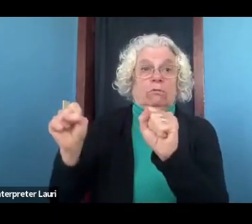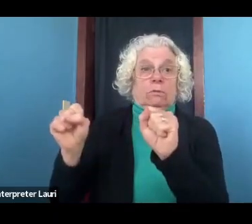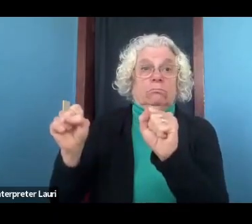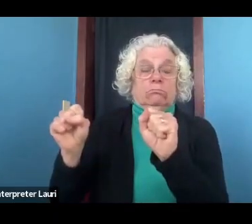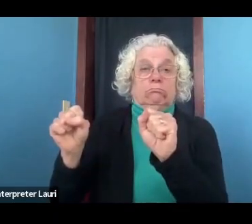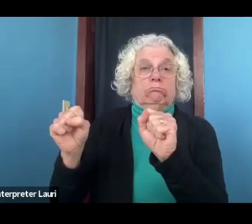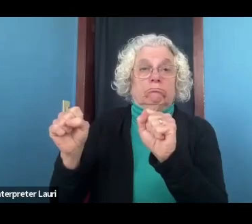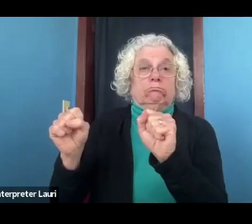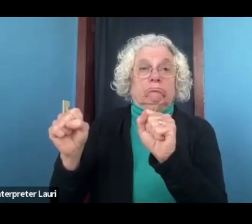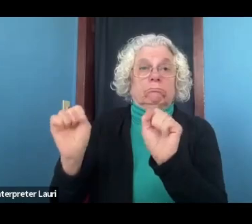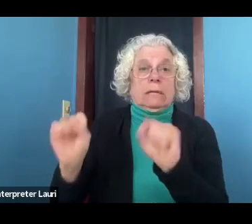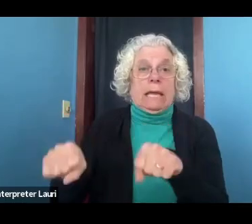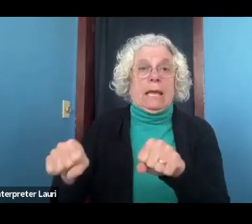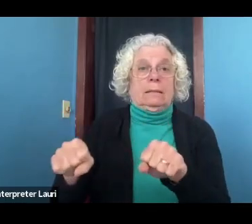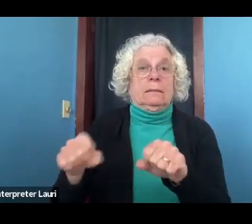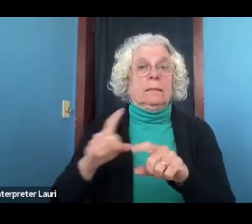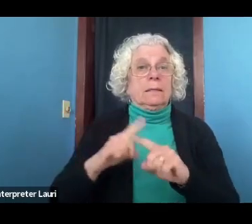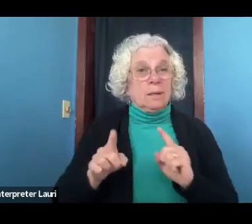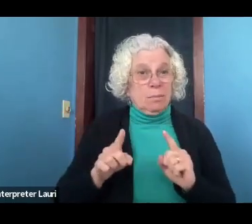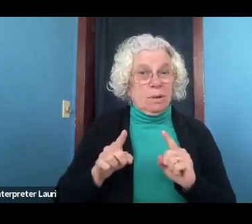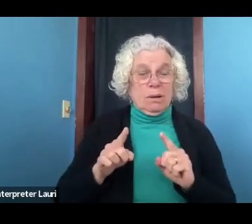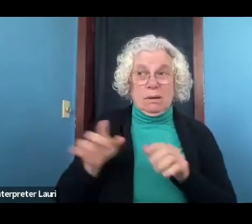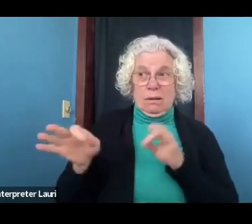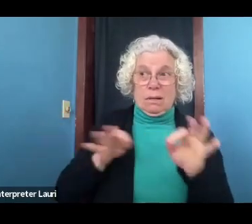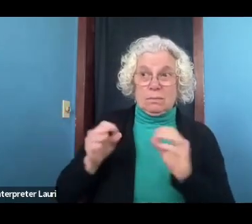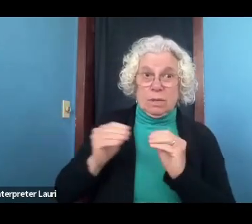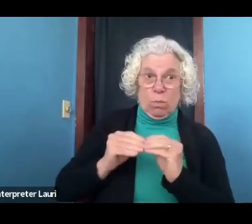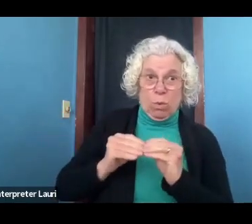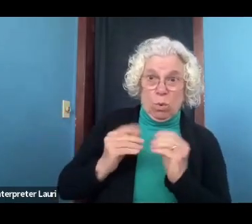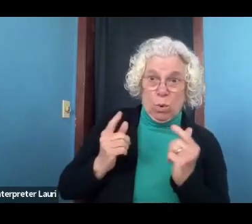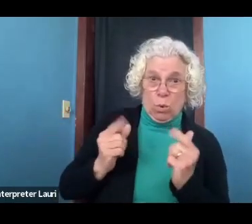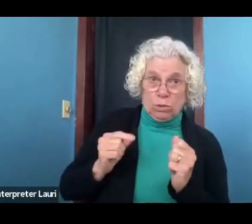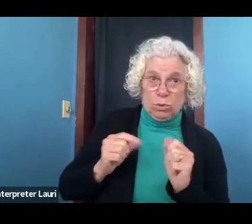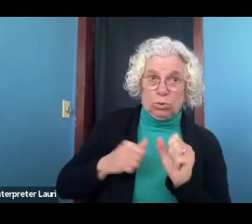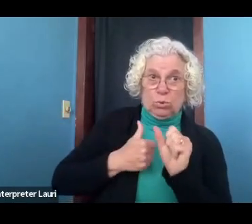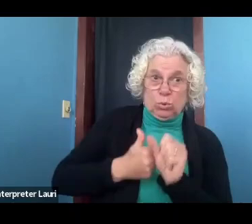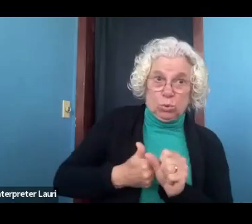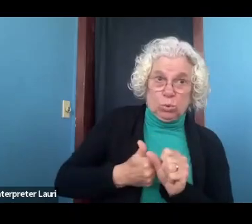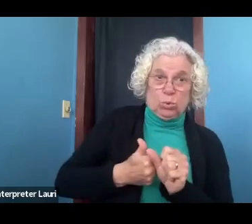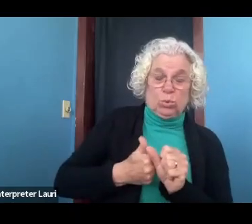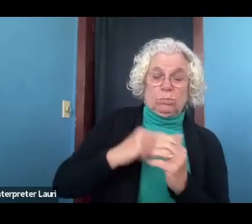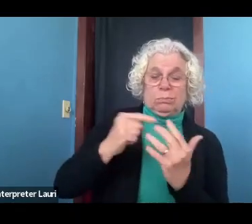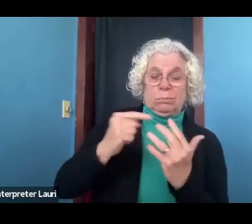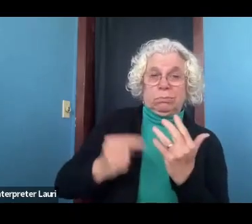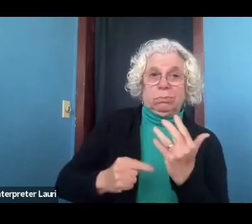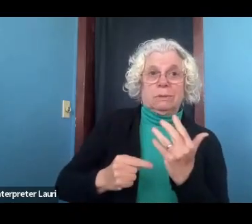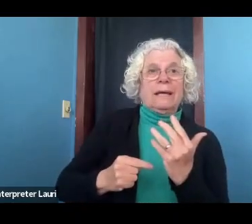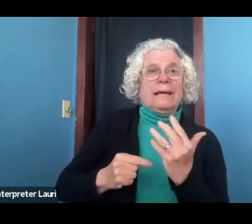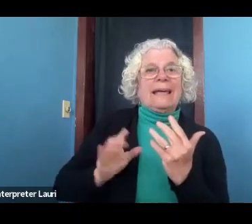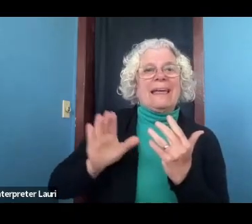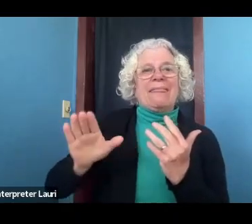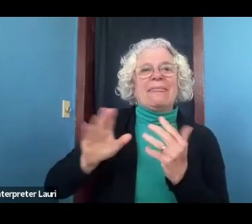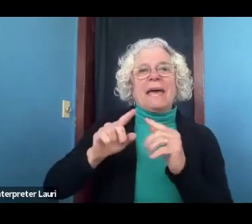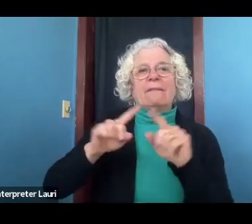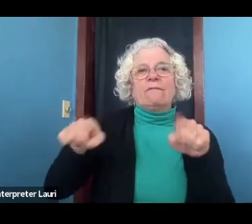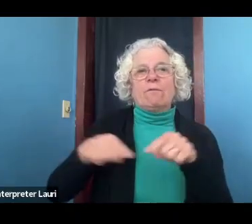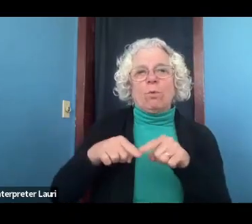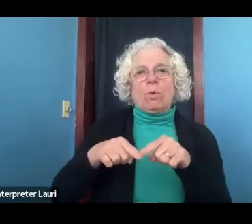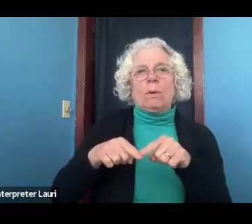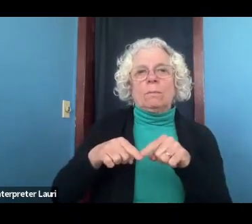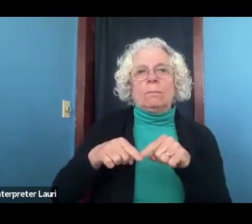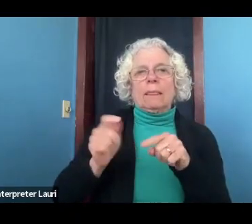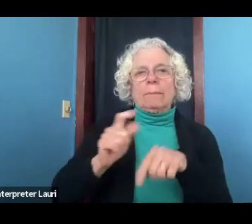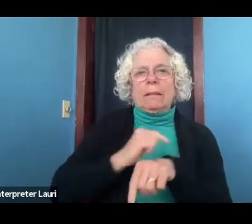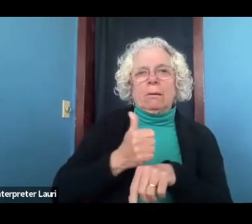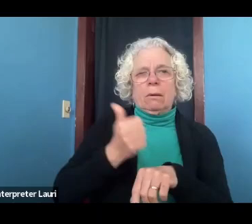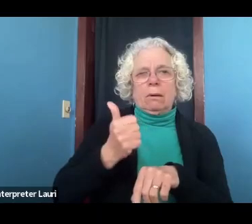want more details for your health providers to follow and your healthcare agent to follow, do the longer version.